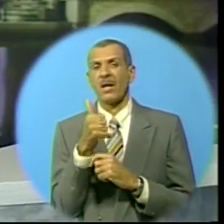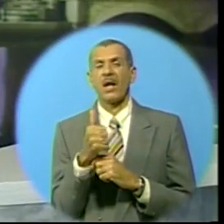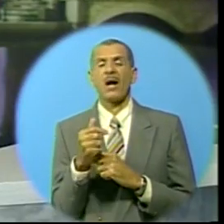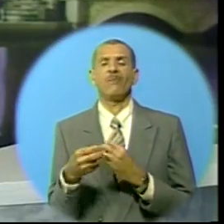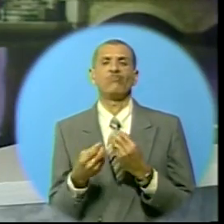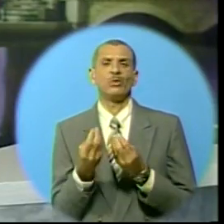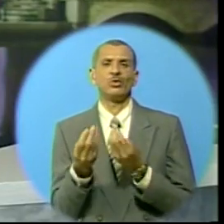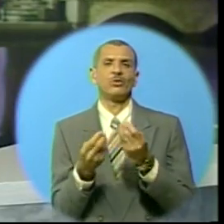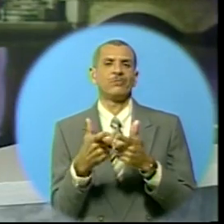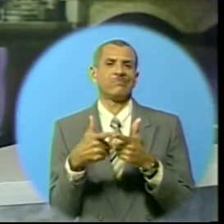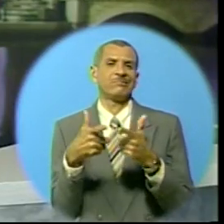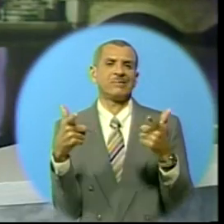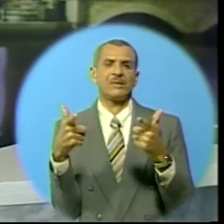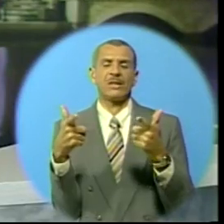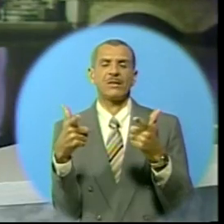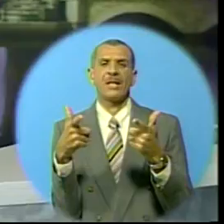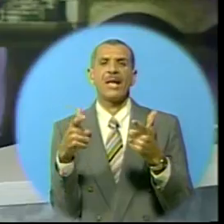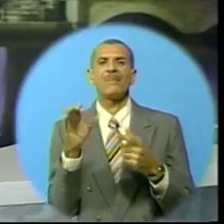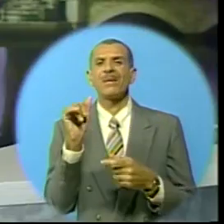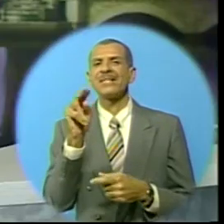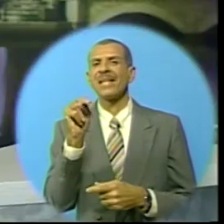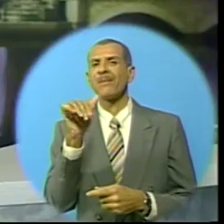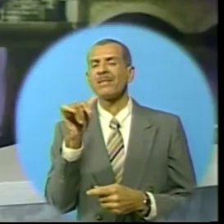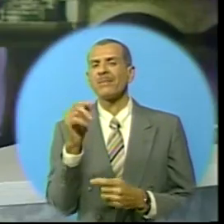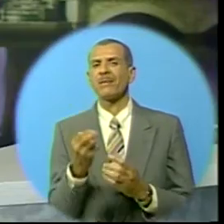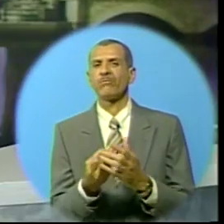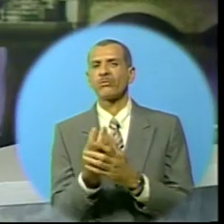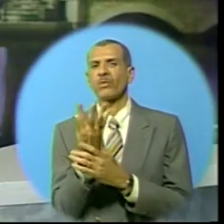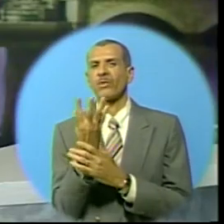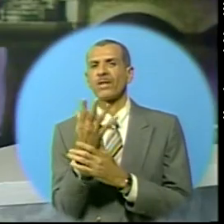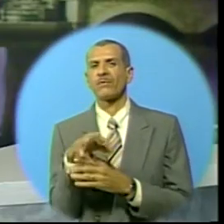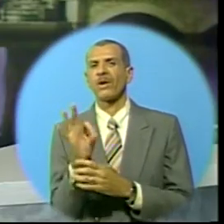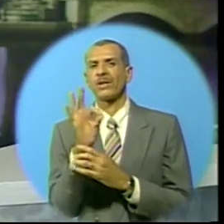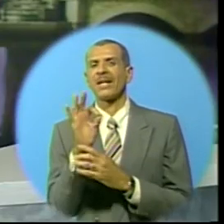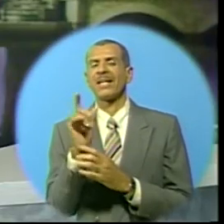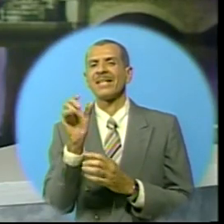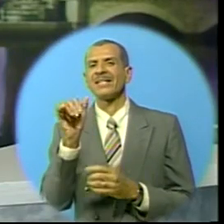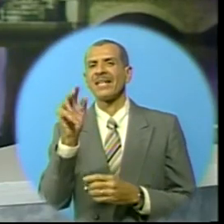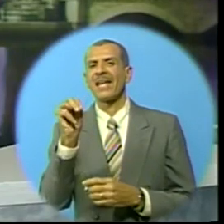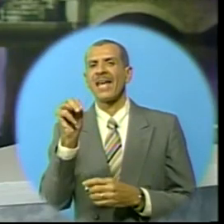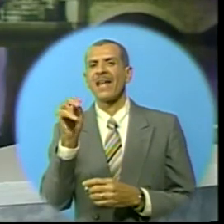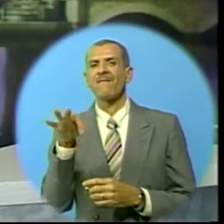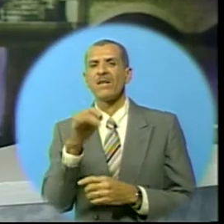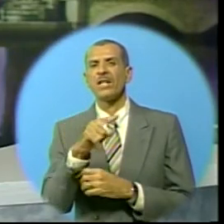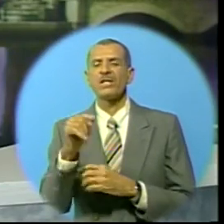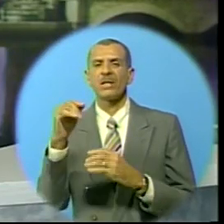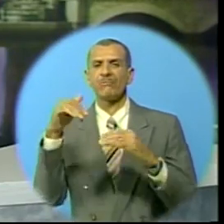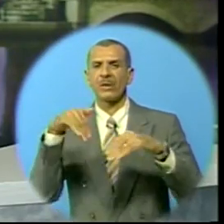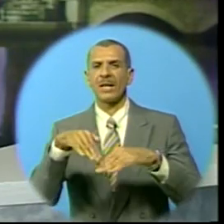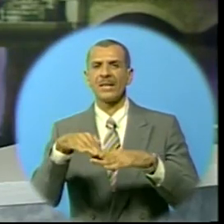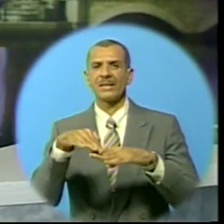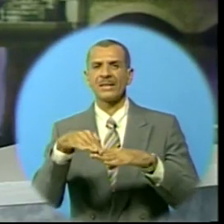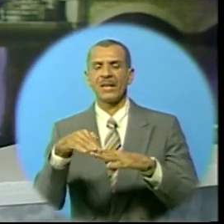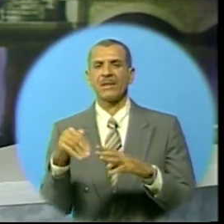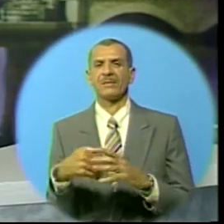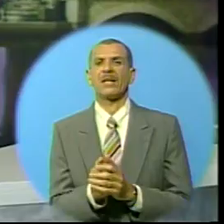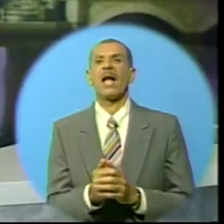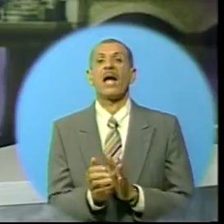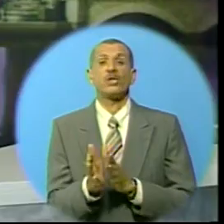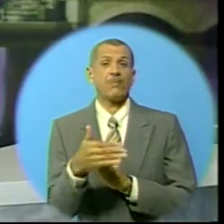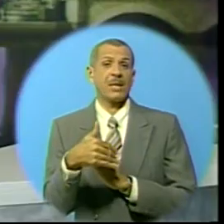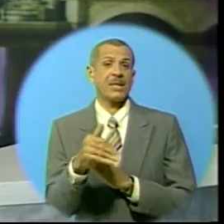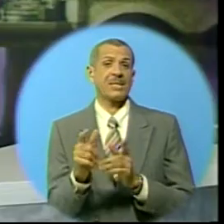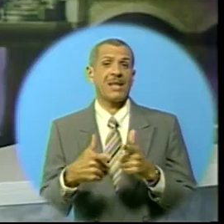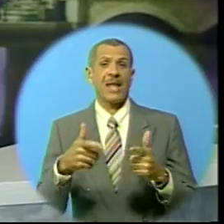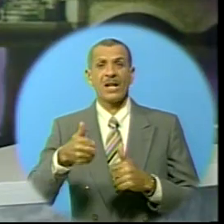producer of illicit drugs, cannabis cultivation has been found in cane fields, gullies and enclosed yards. Jamaica remains